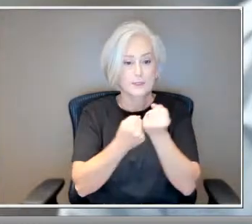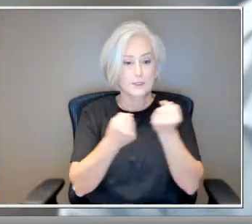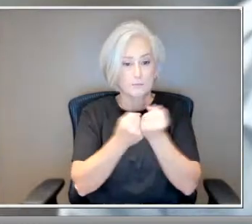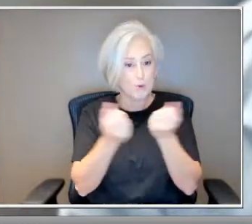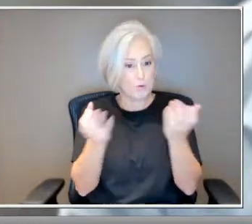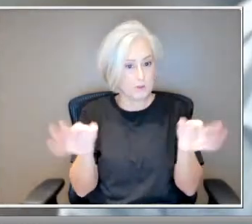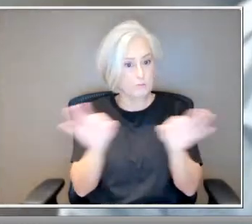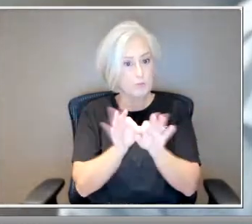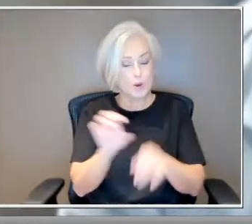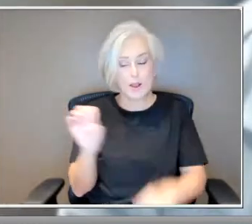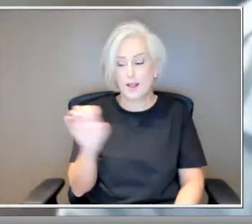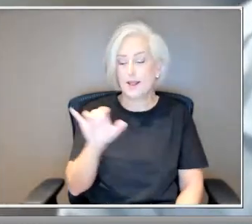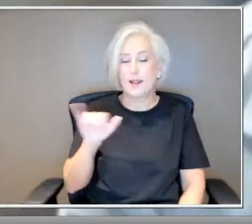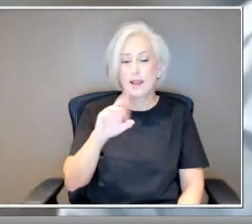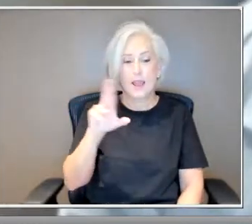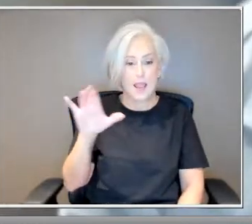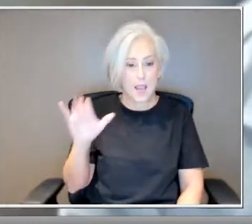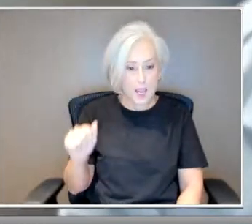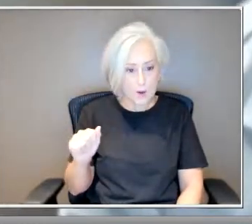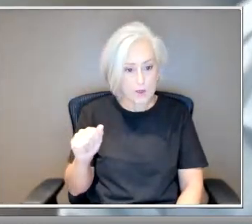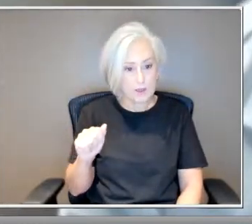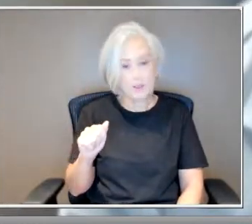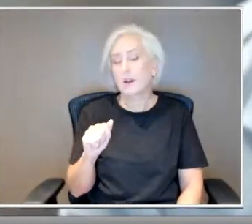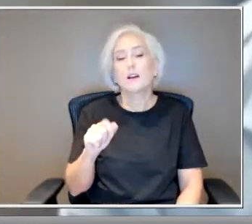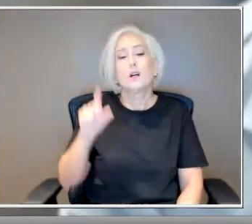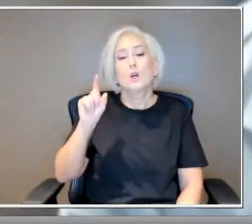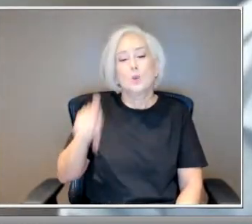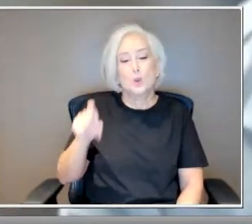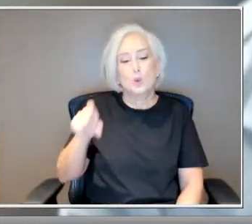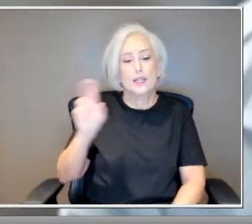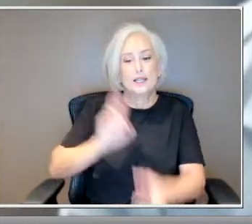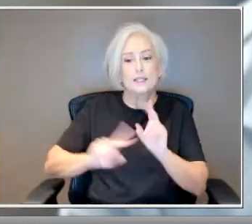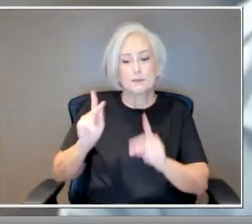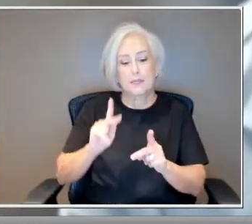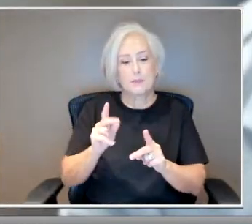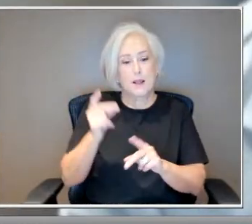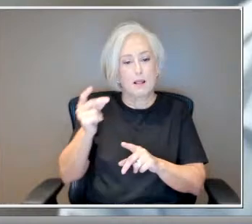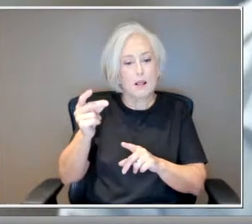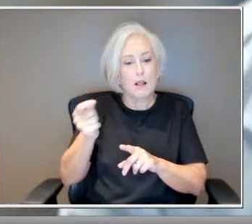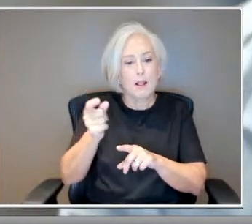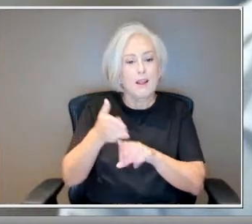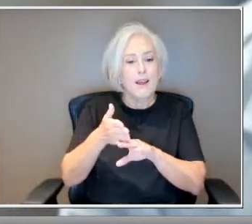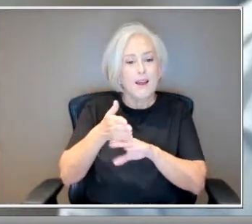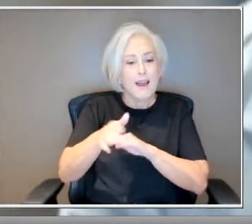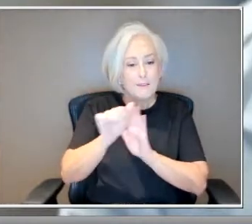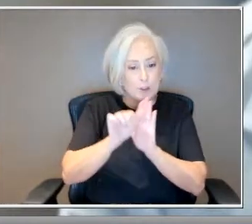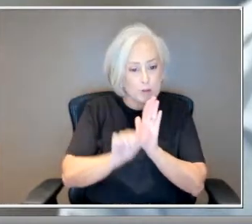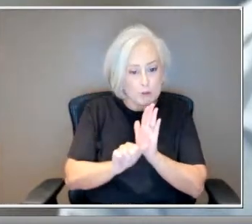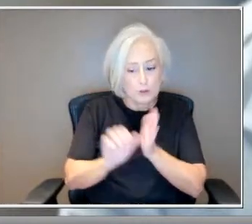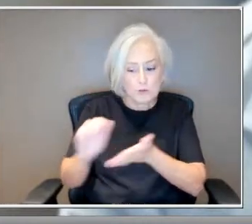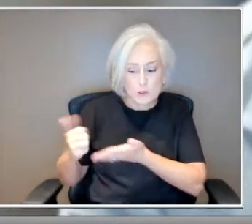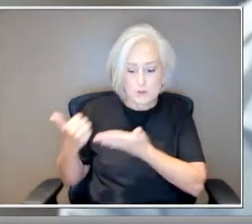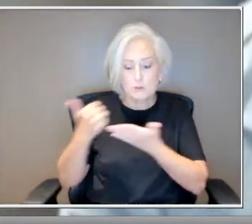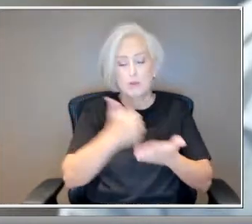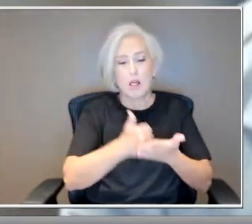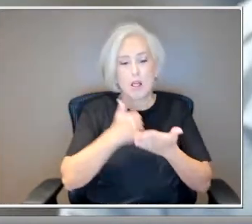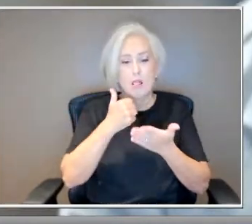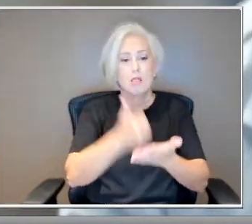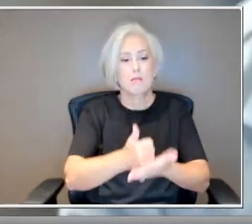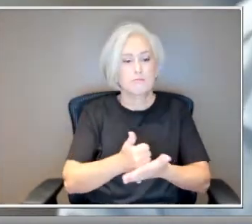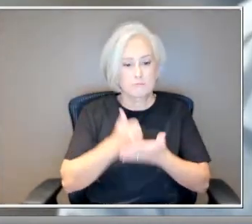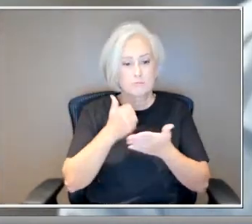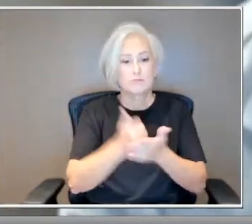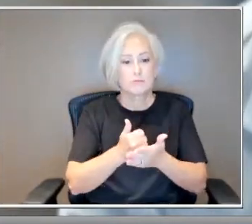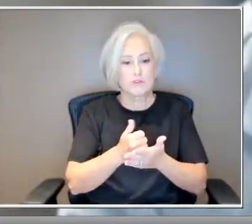Erica, you need people, especially initially after surgery, you need a lot of family support for a month or 2